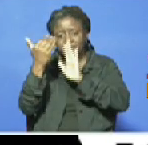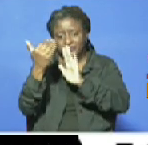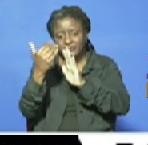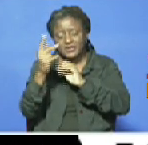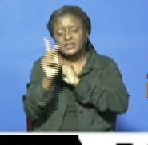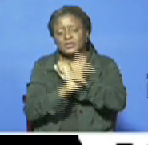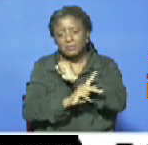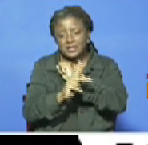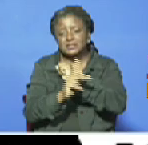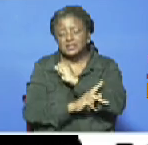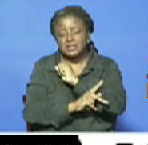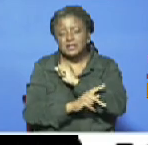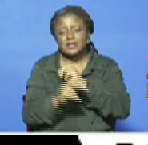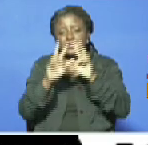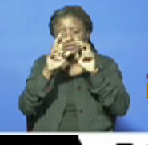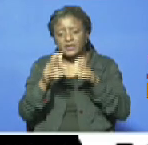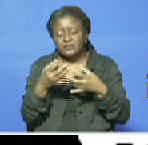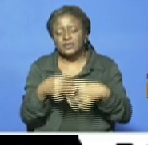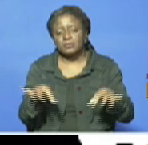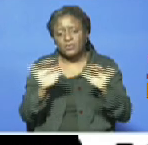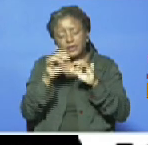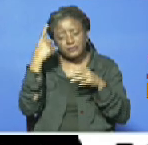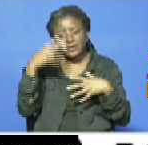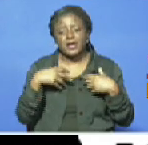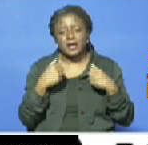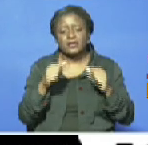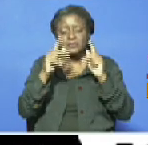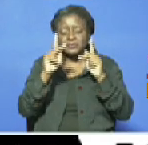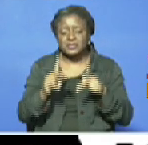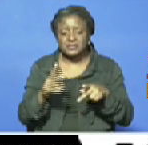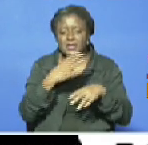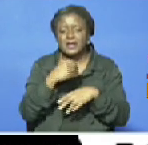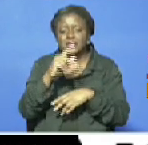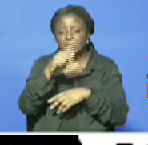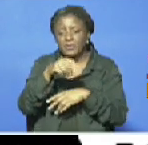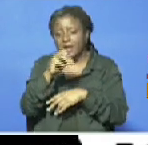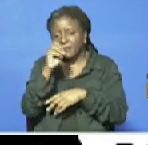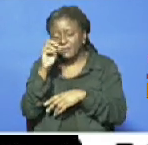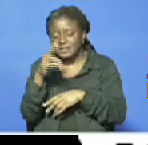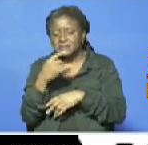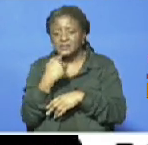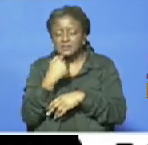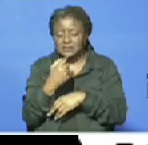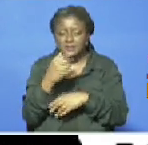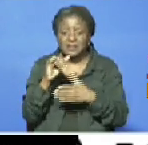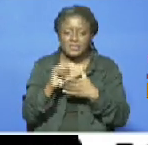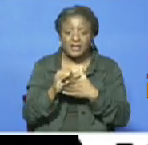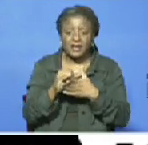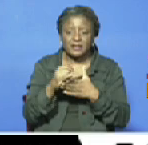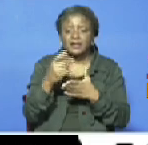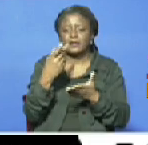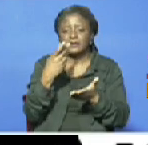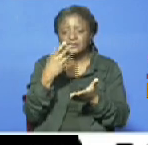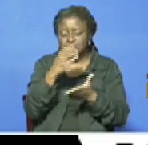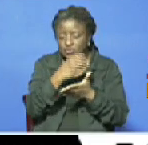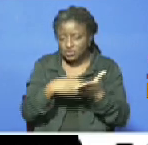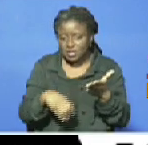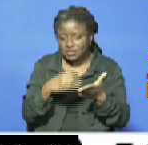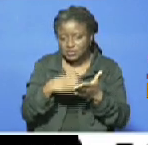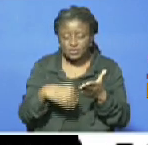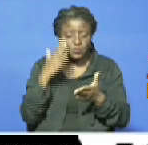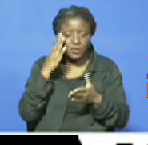Now, the survey is said to be critical for health officials, and the Prime Minister indicated that a fine will also be